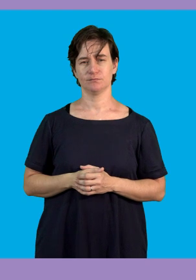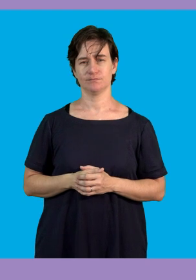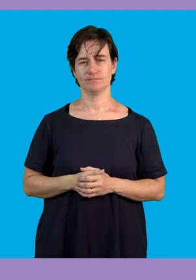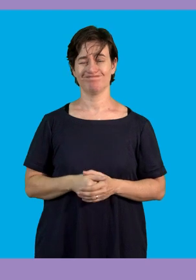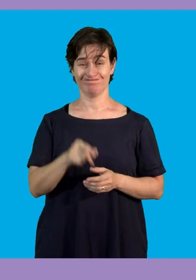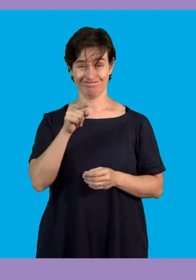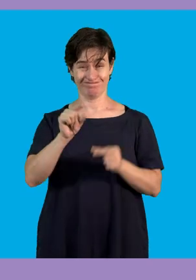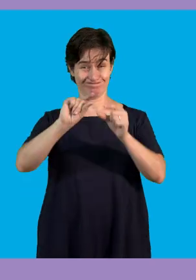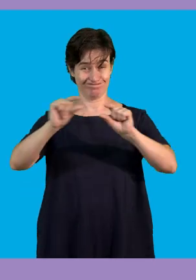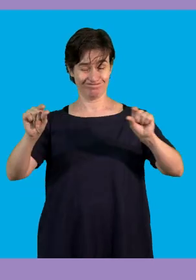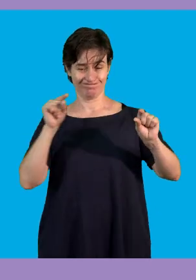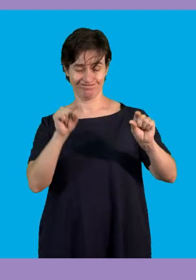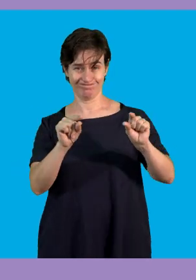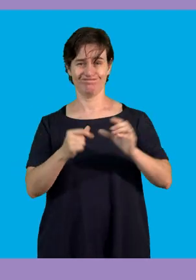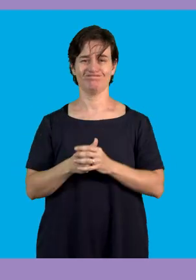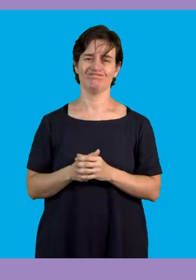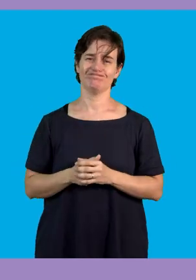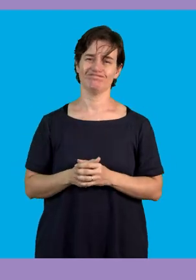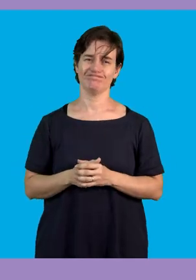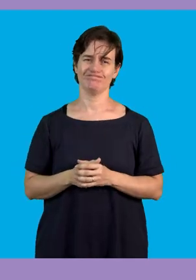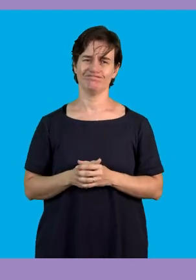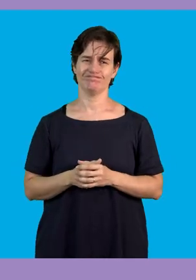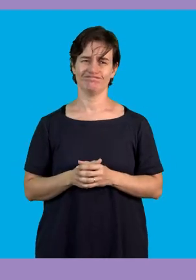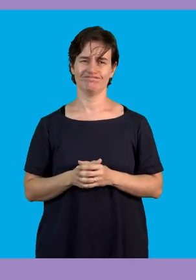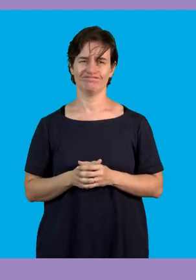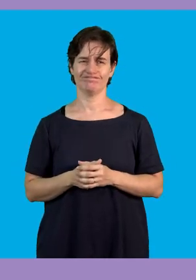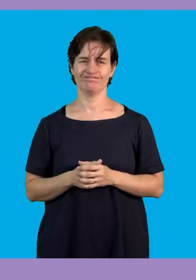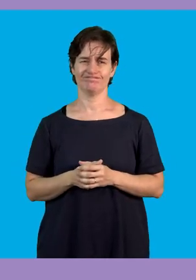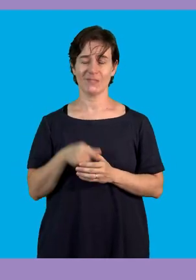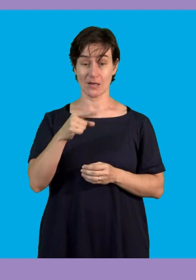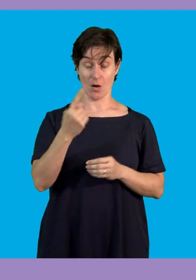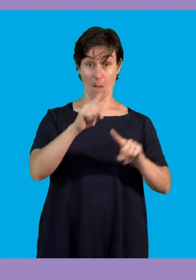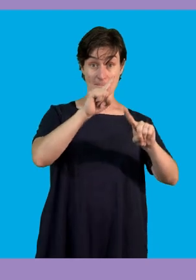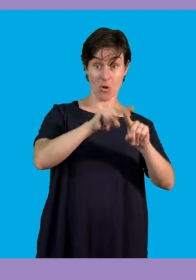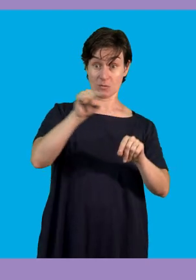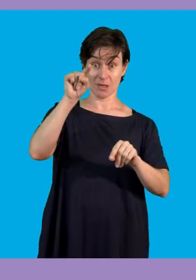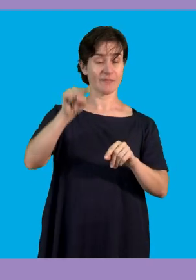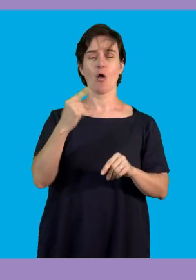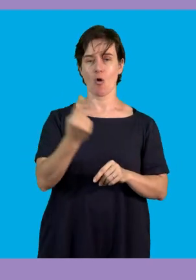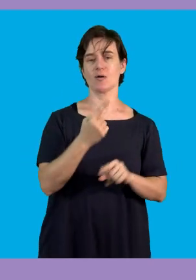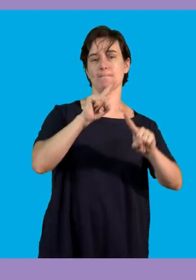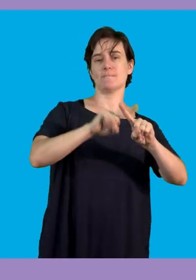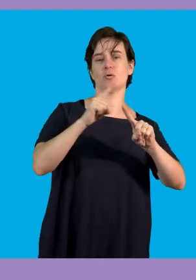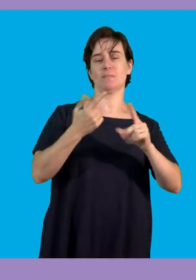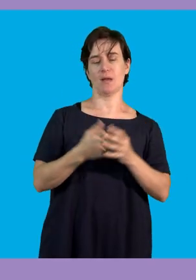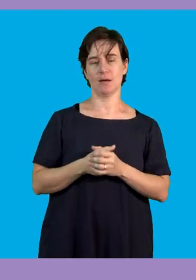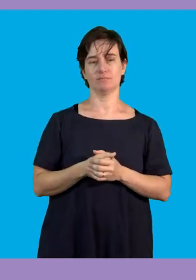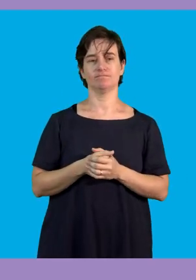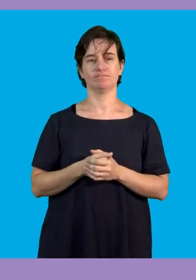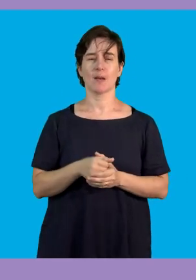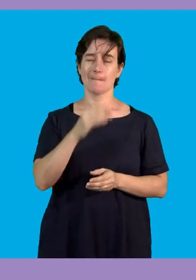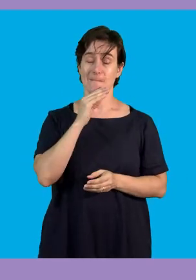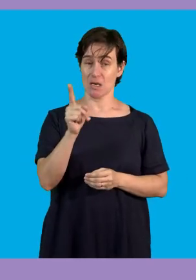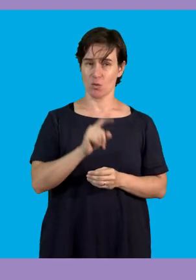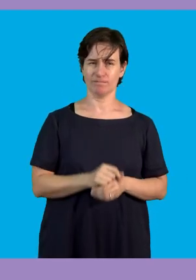So in this case, there's only one operation, which is multiplication. So as we multiply, we'll